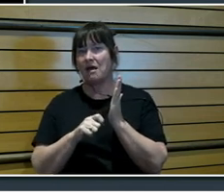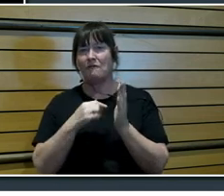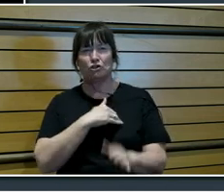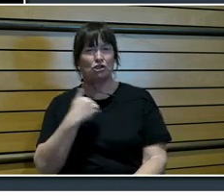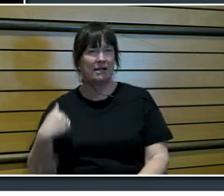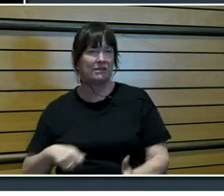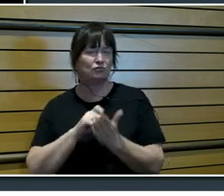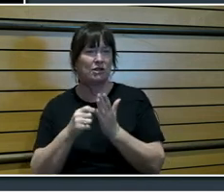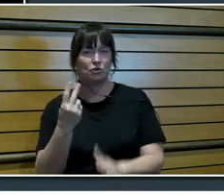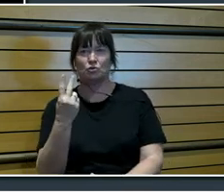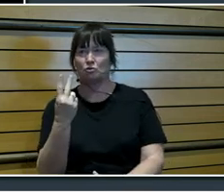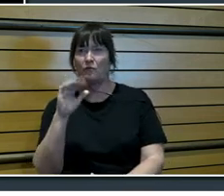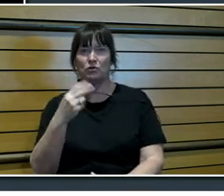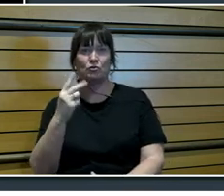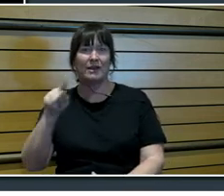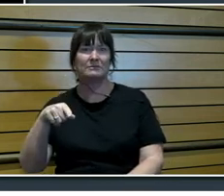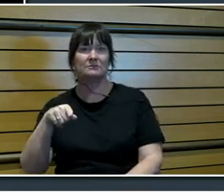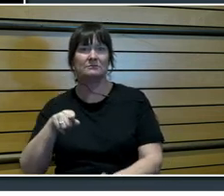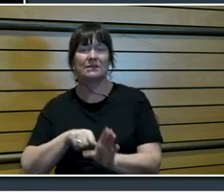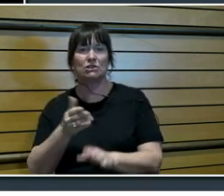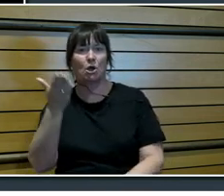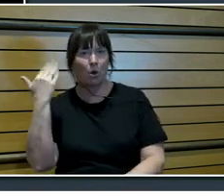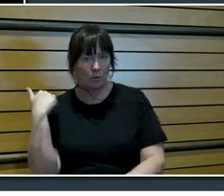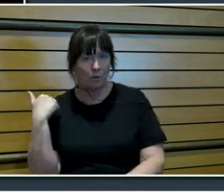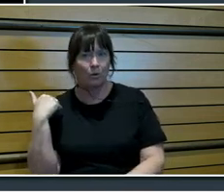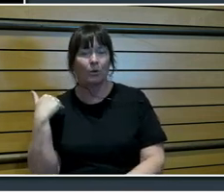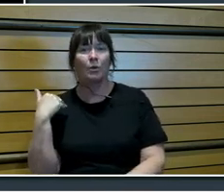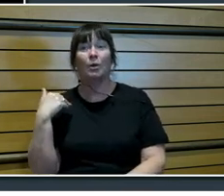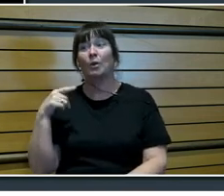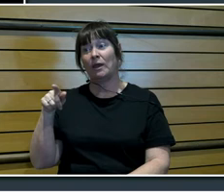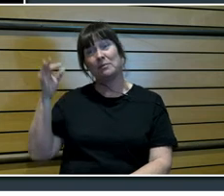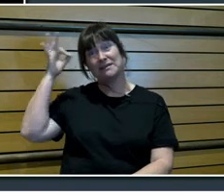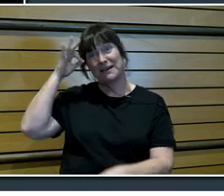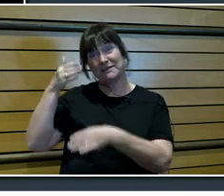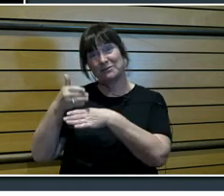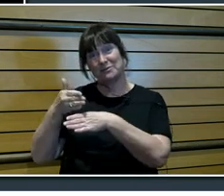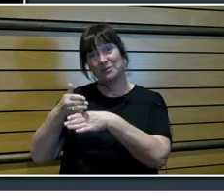ago. He happened to be also a council employee.